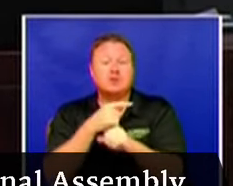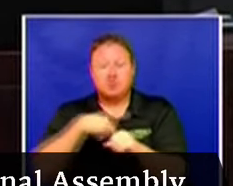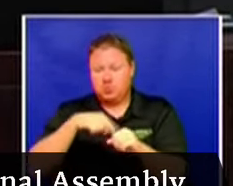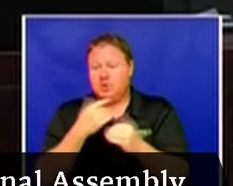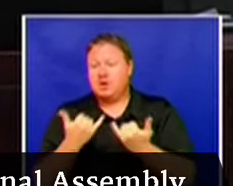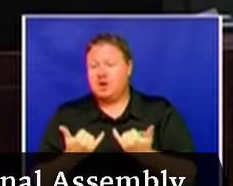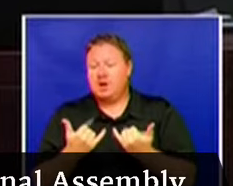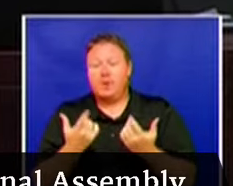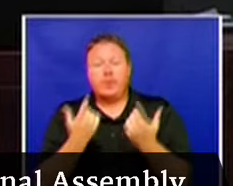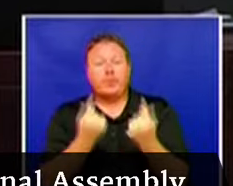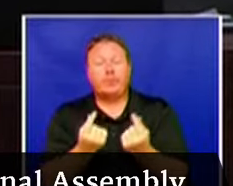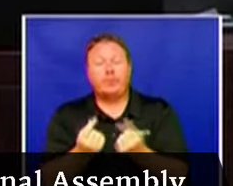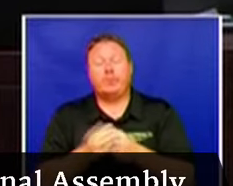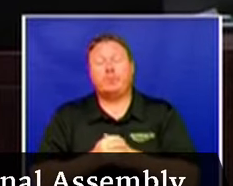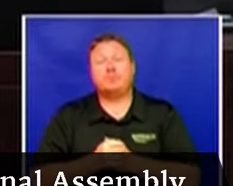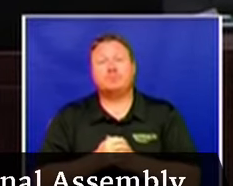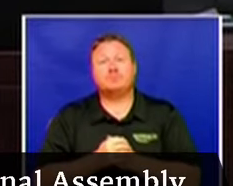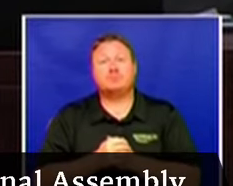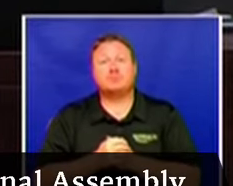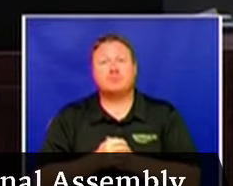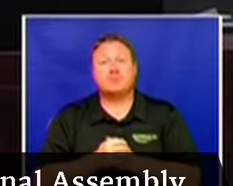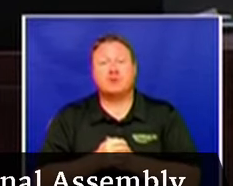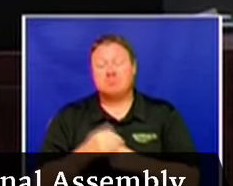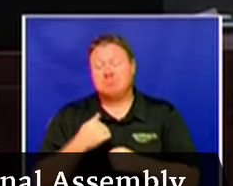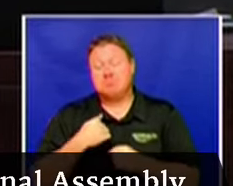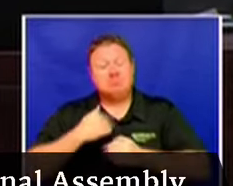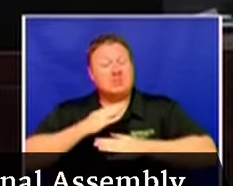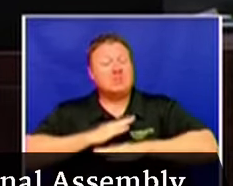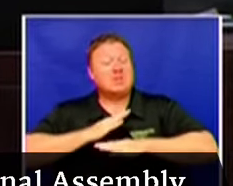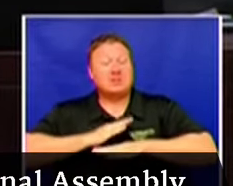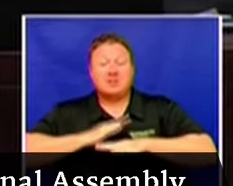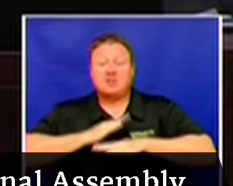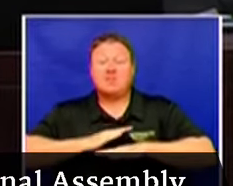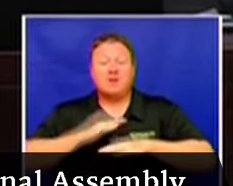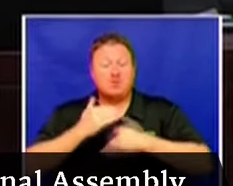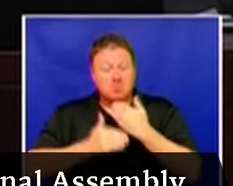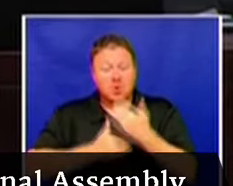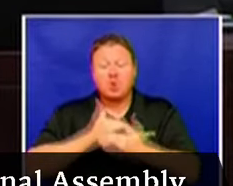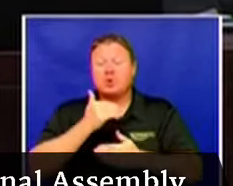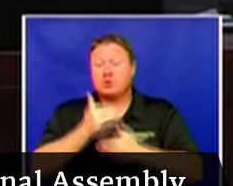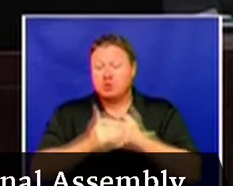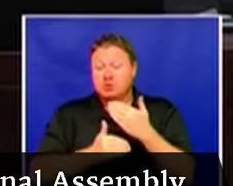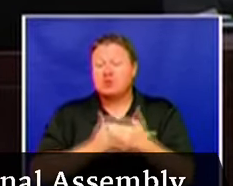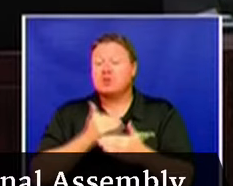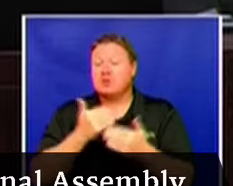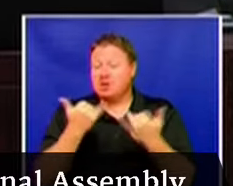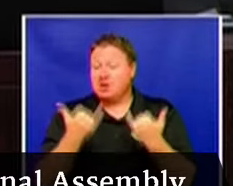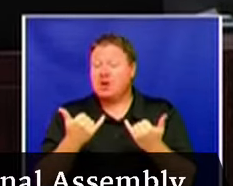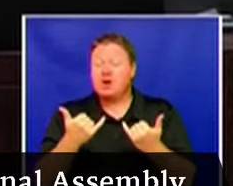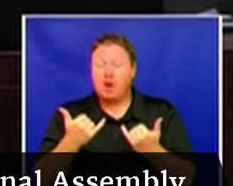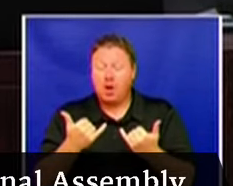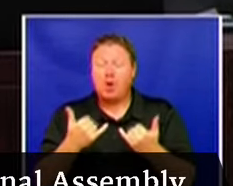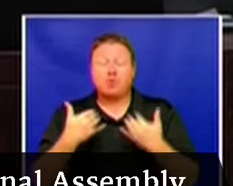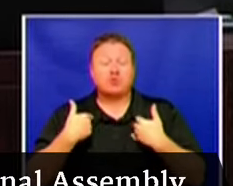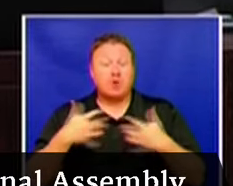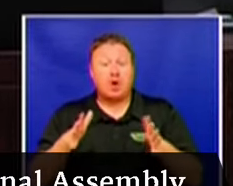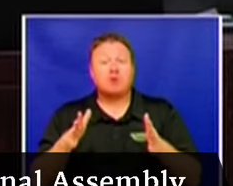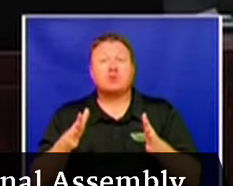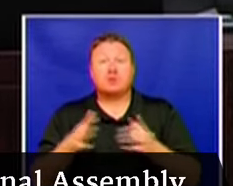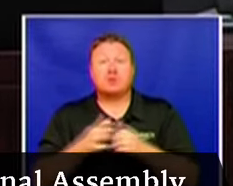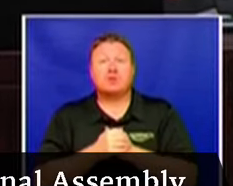to bear on it. I'm quite satisfied that the process that we have now embarked upon,